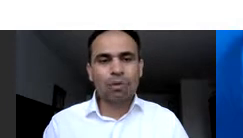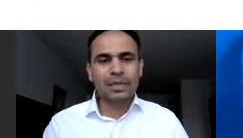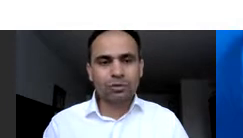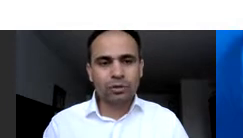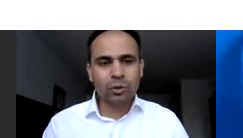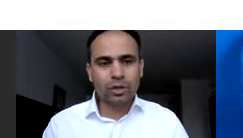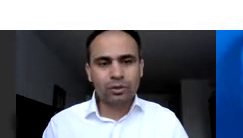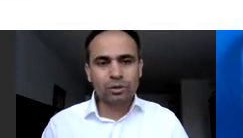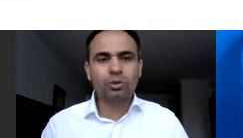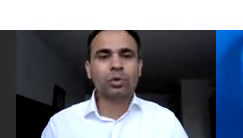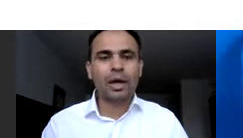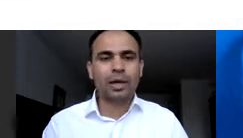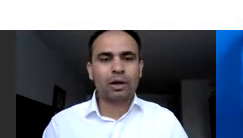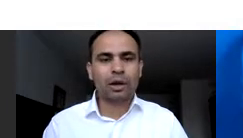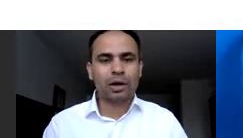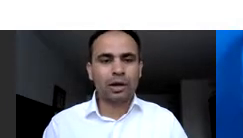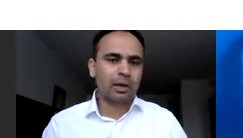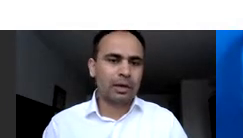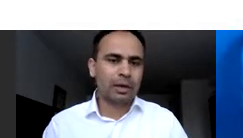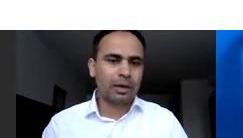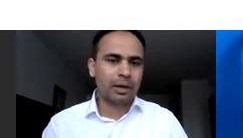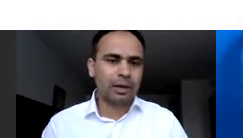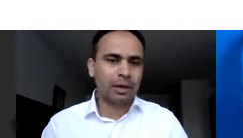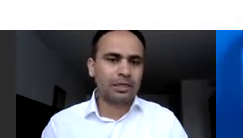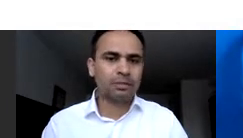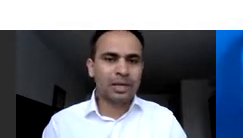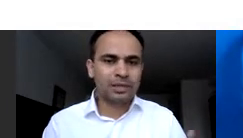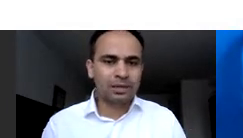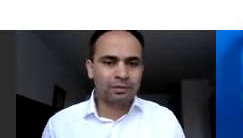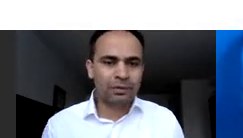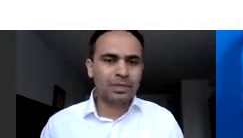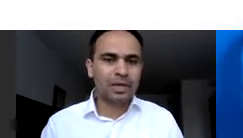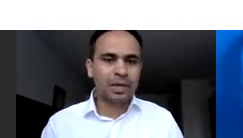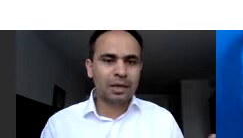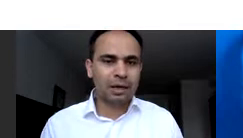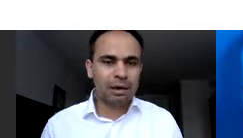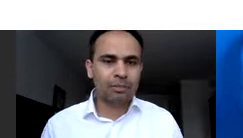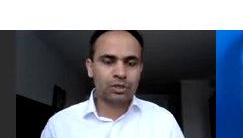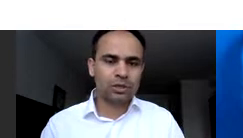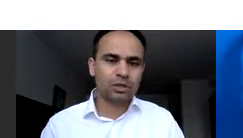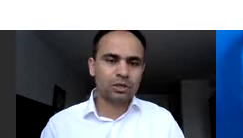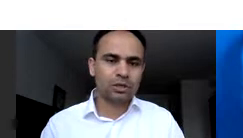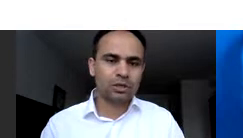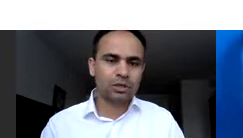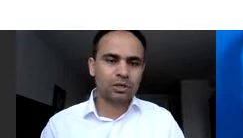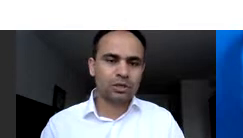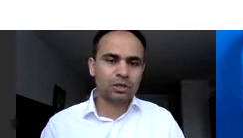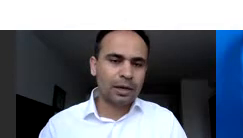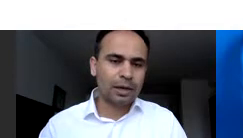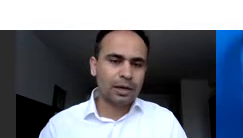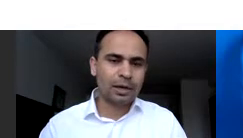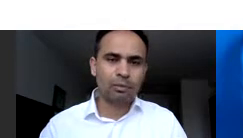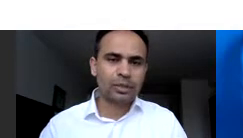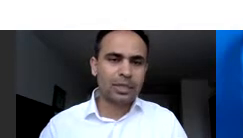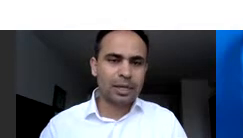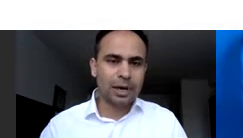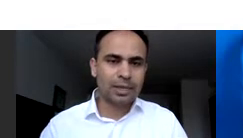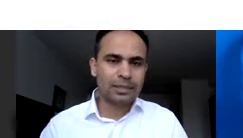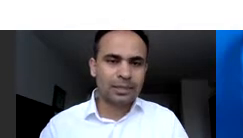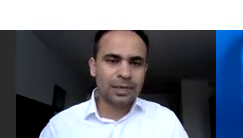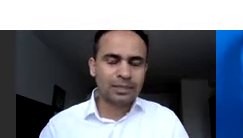basically, without going through an expensive, let's say, process of hiring